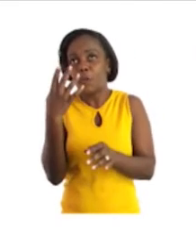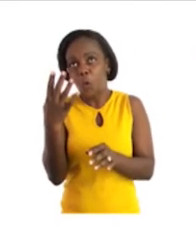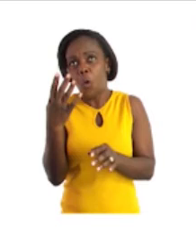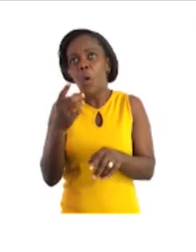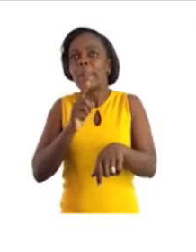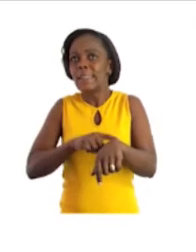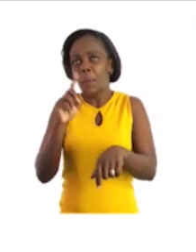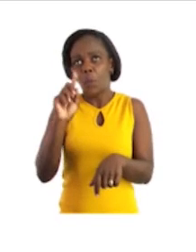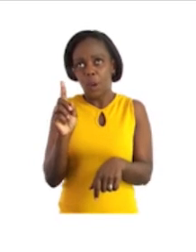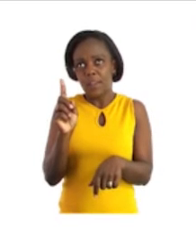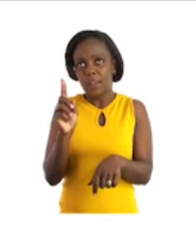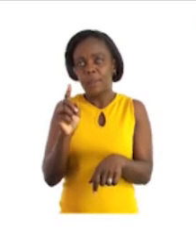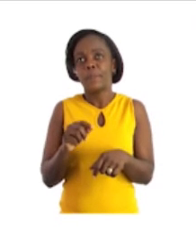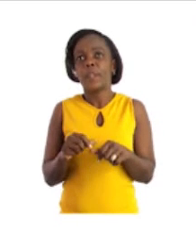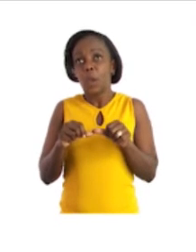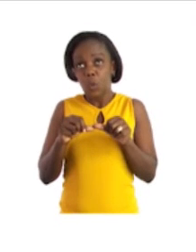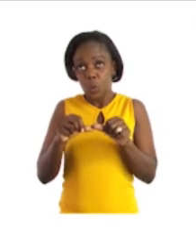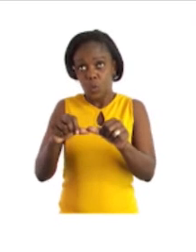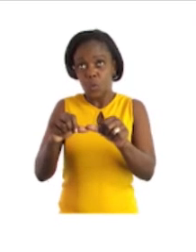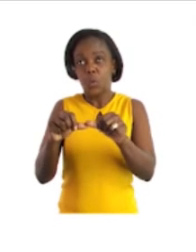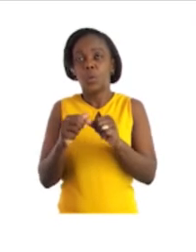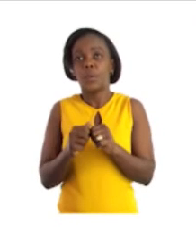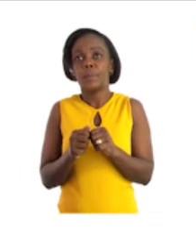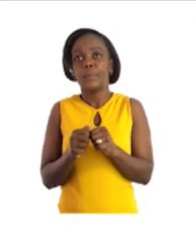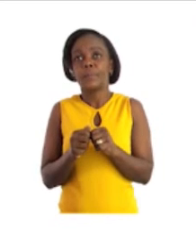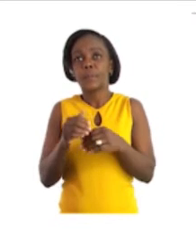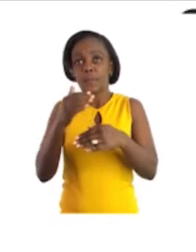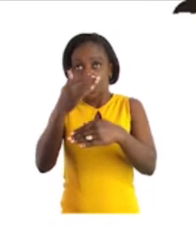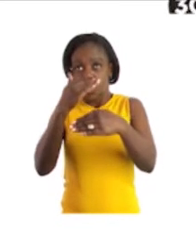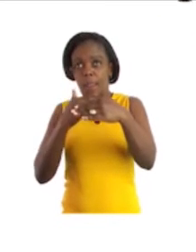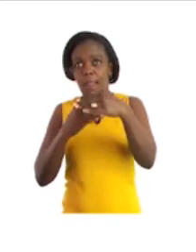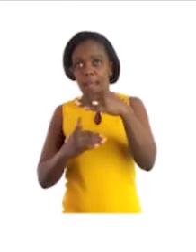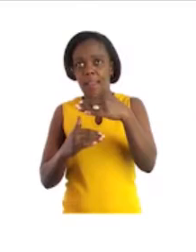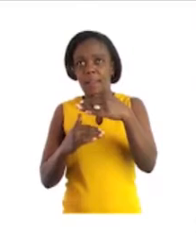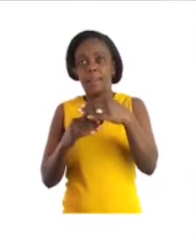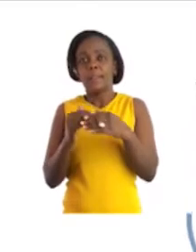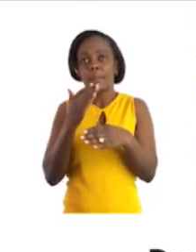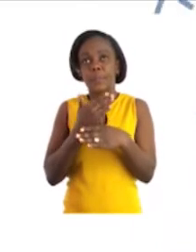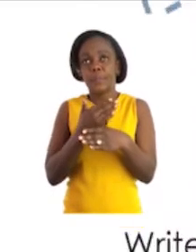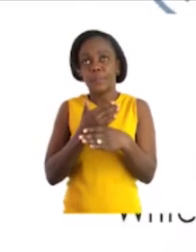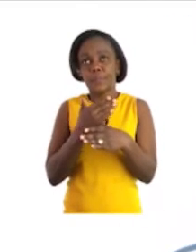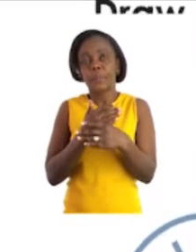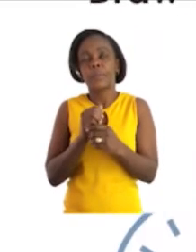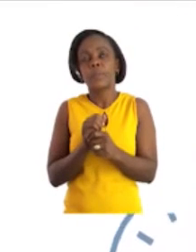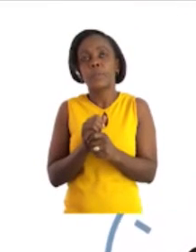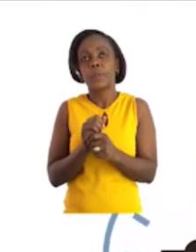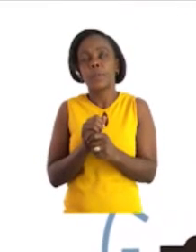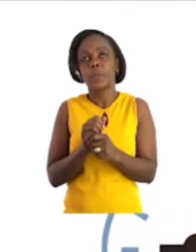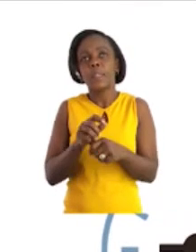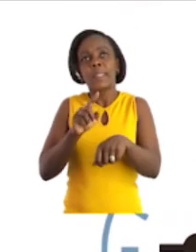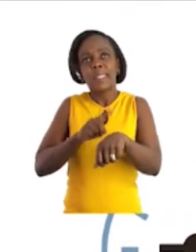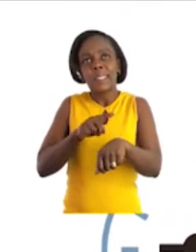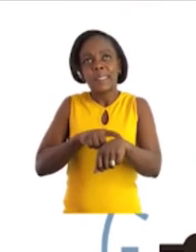other ones. You draw for me the hands. And on the second activity, you are going to tell me again, what